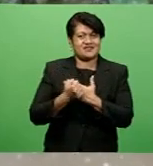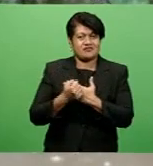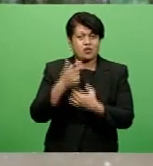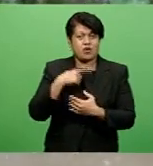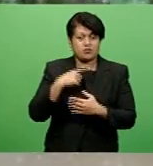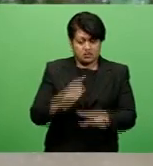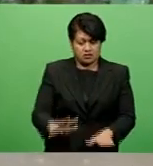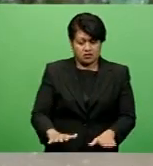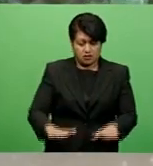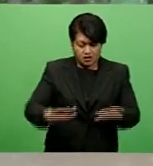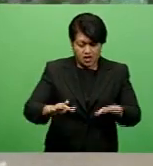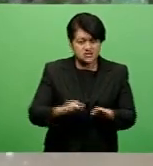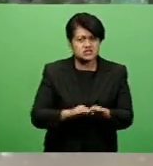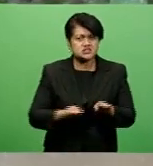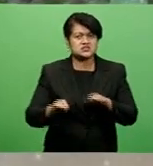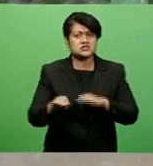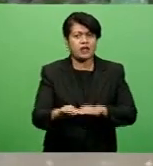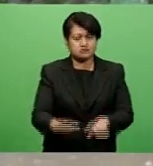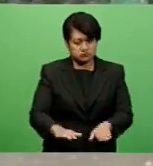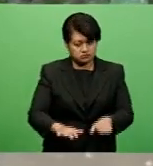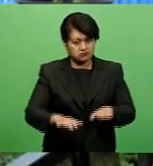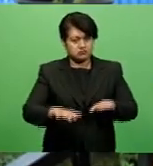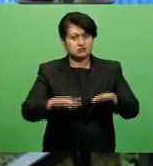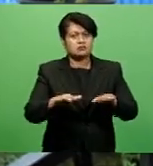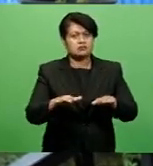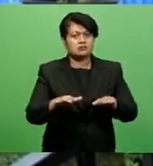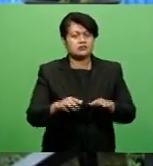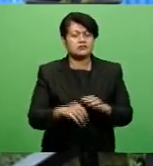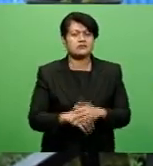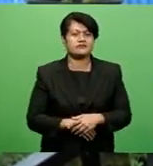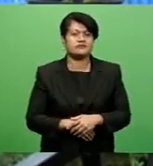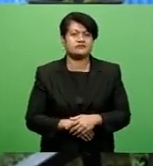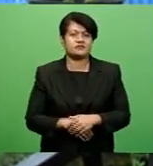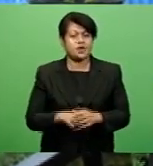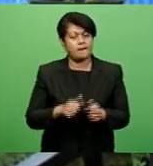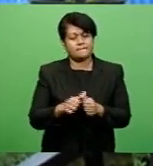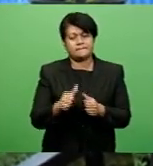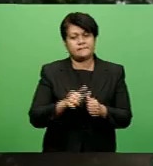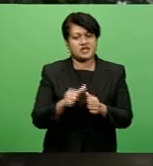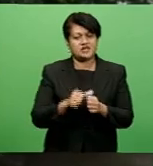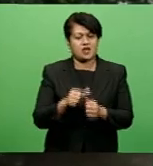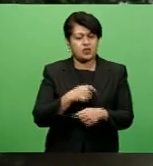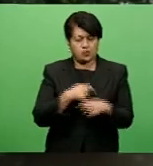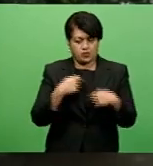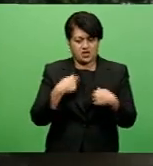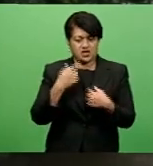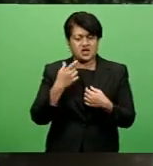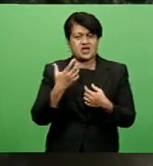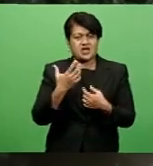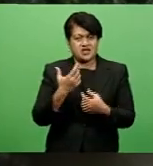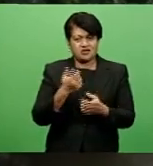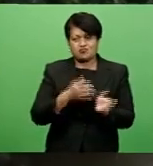to the steps sometimes. So we got kids now. So it's better we can take precautions before anything